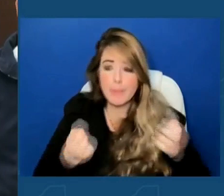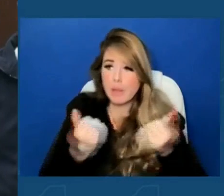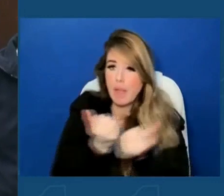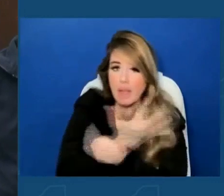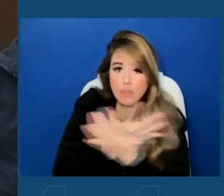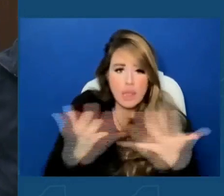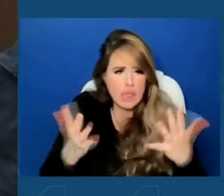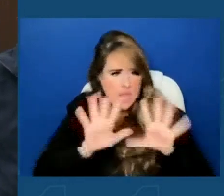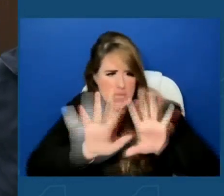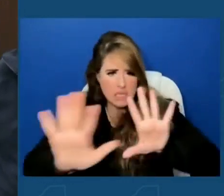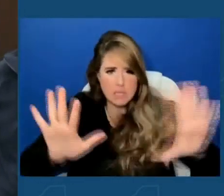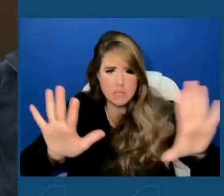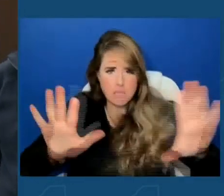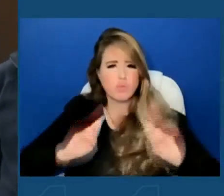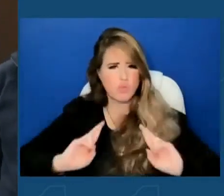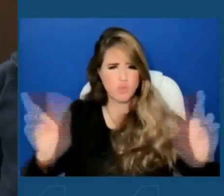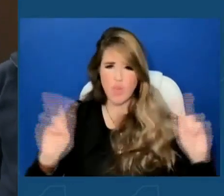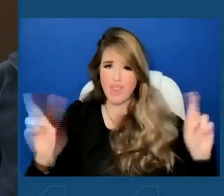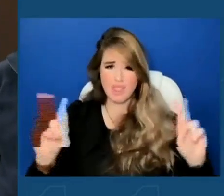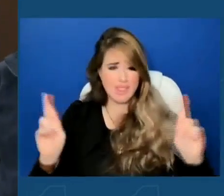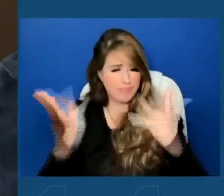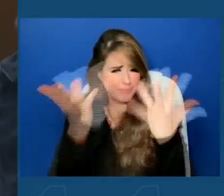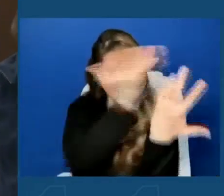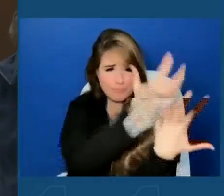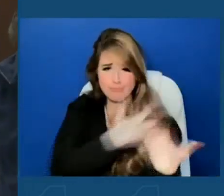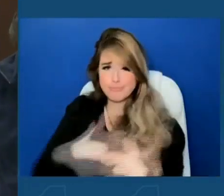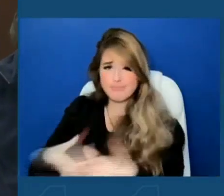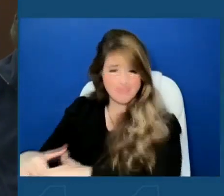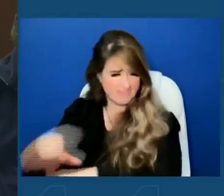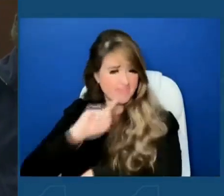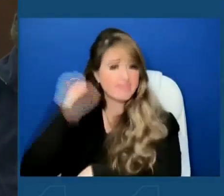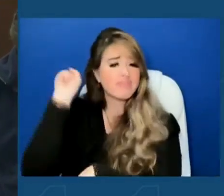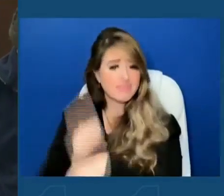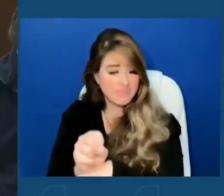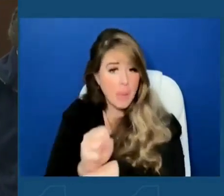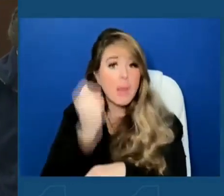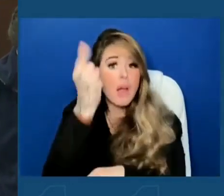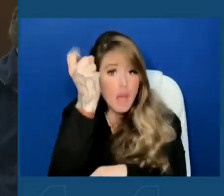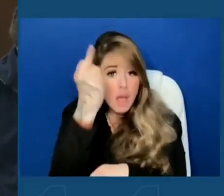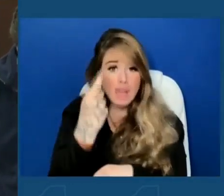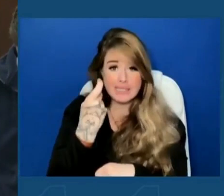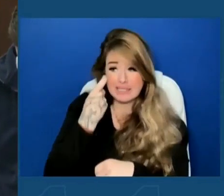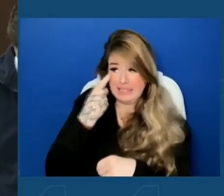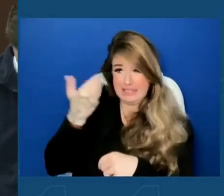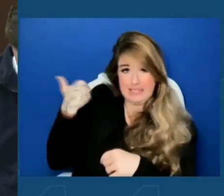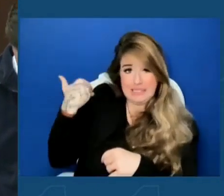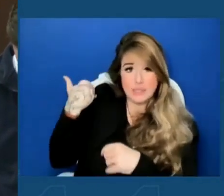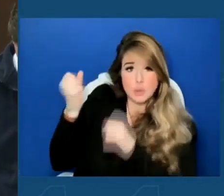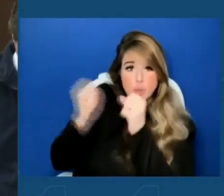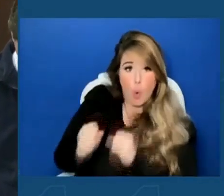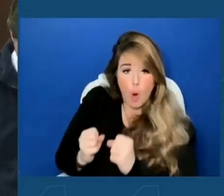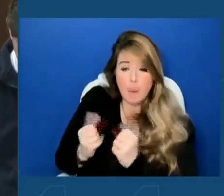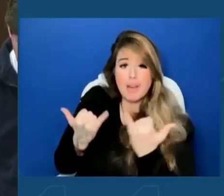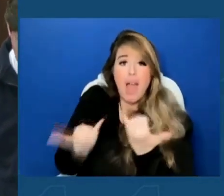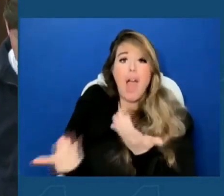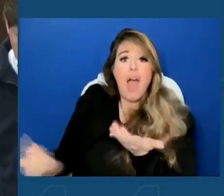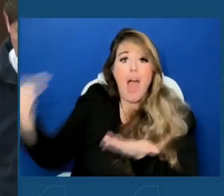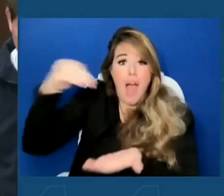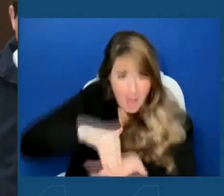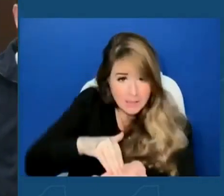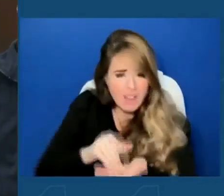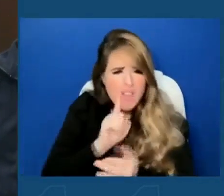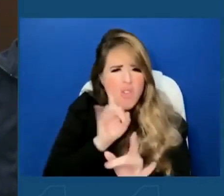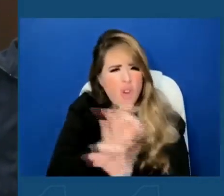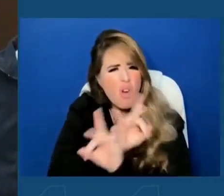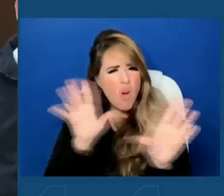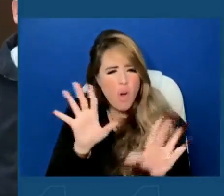appropriately. In terms of the historic nature of both of these events back-to-back, as the governor said, we are seeing an increase